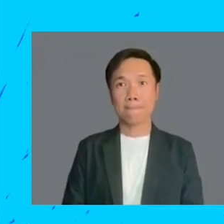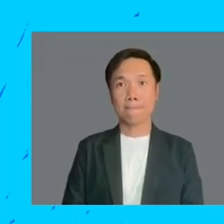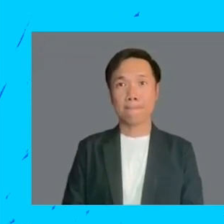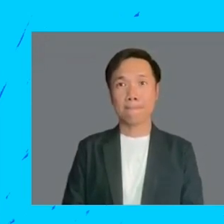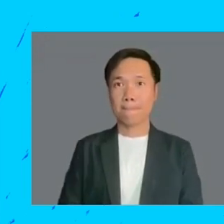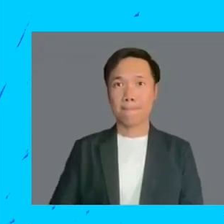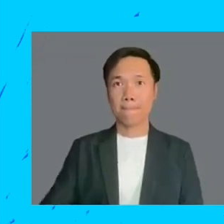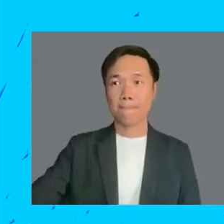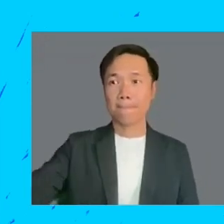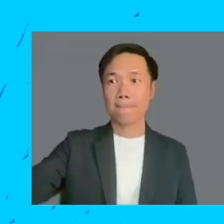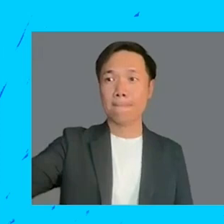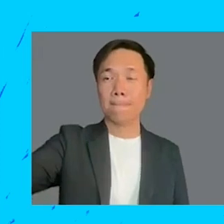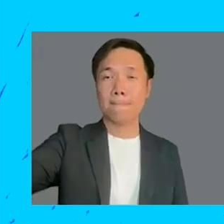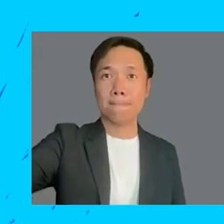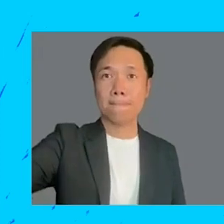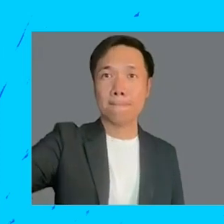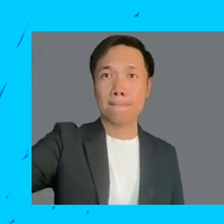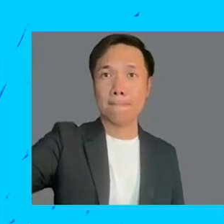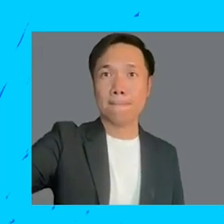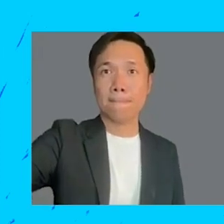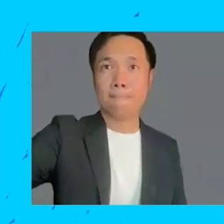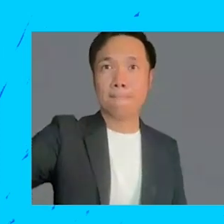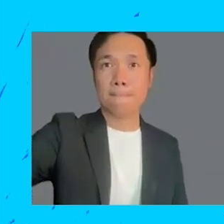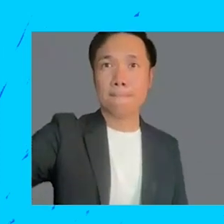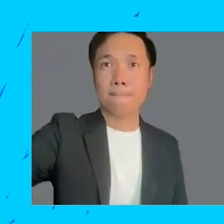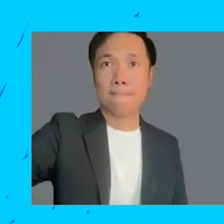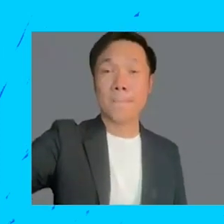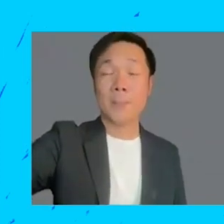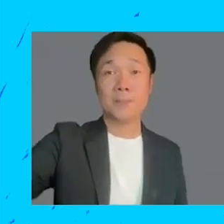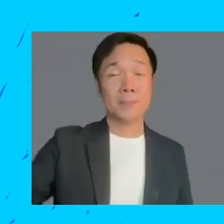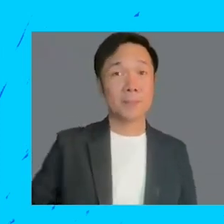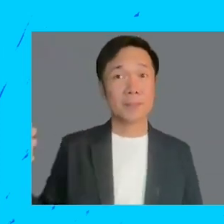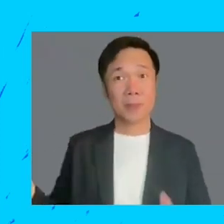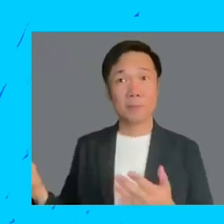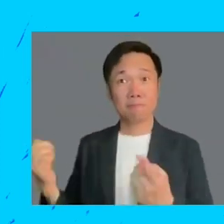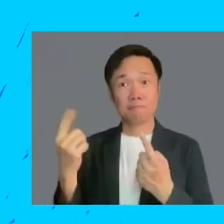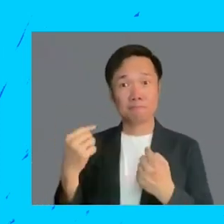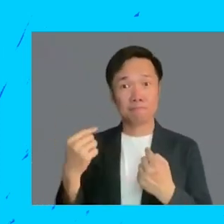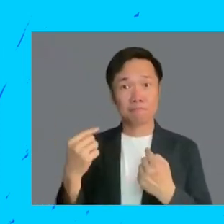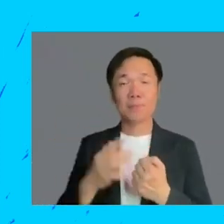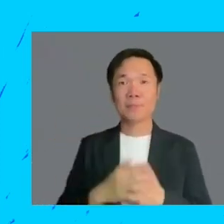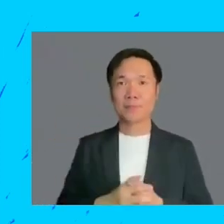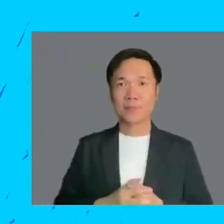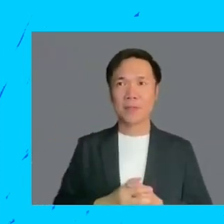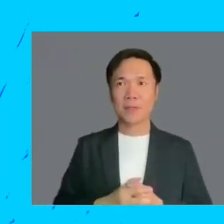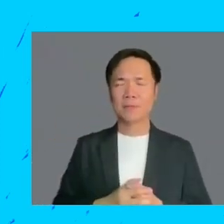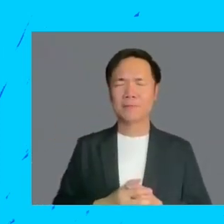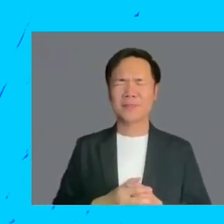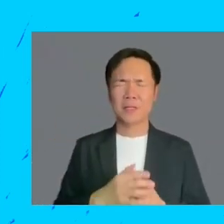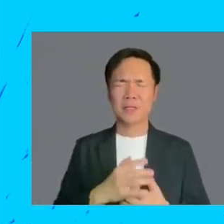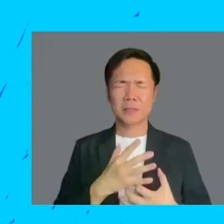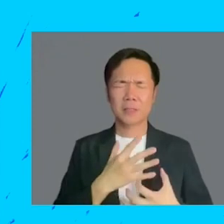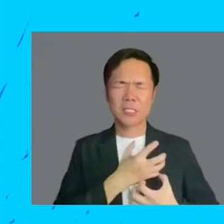I will read the young people's responses at this point. Someone is saying it's pain, it pained them.